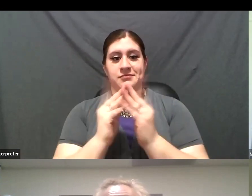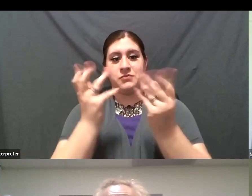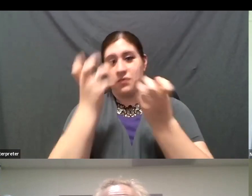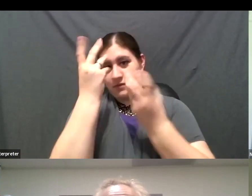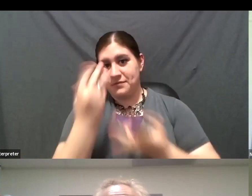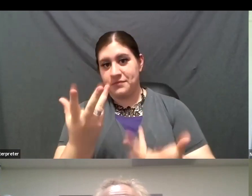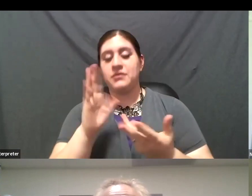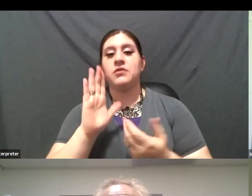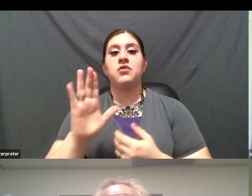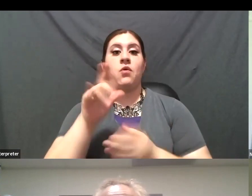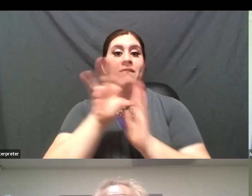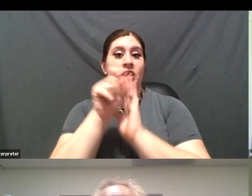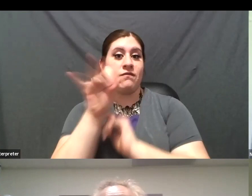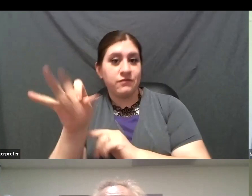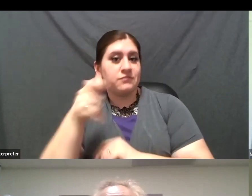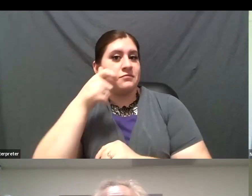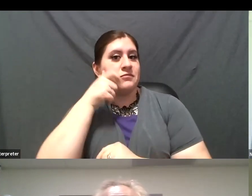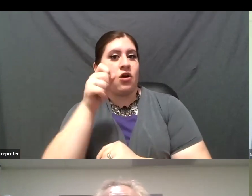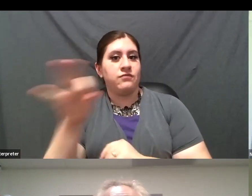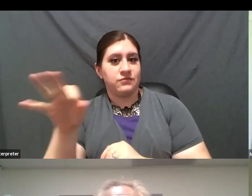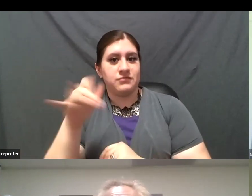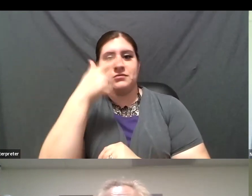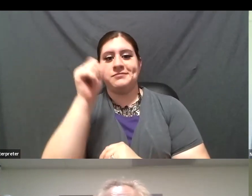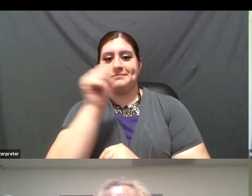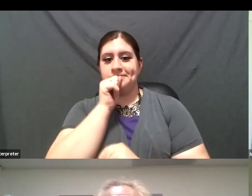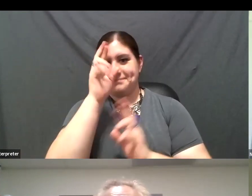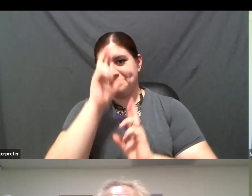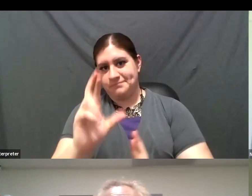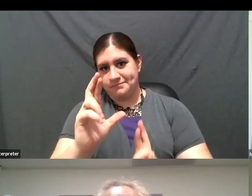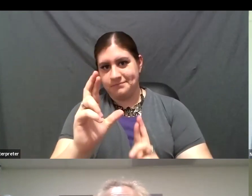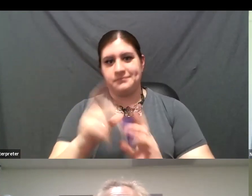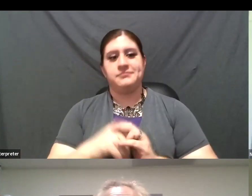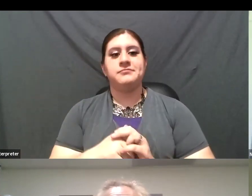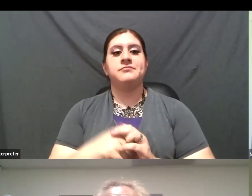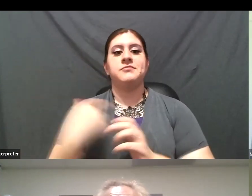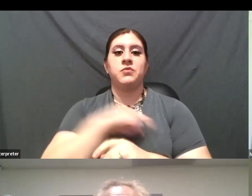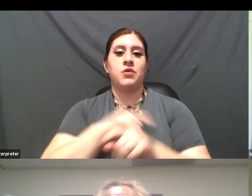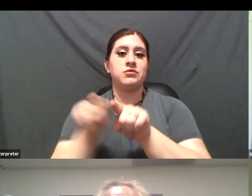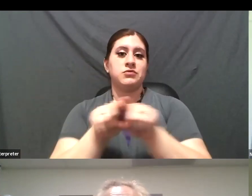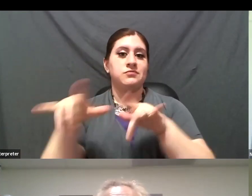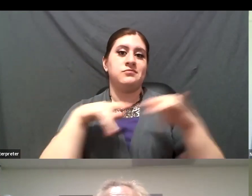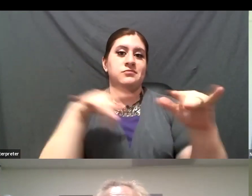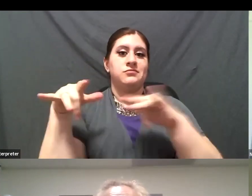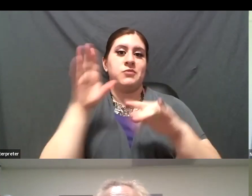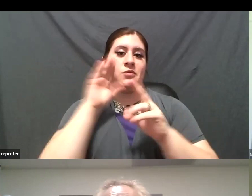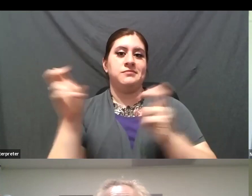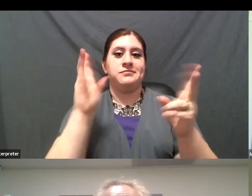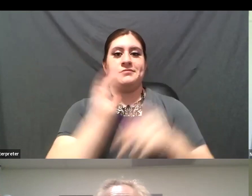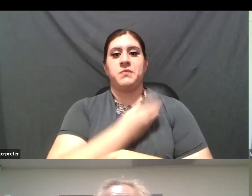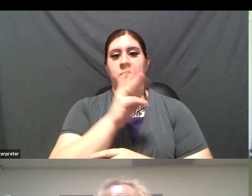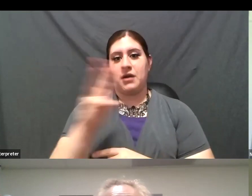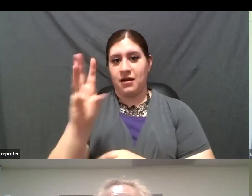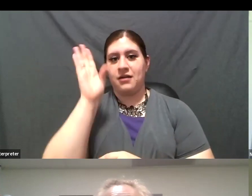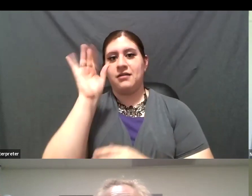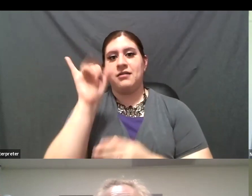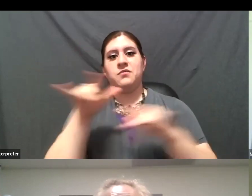know that your videos are turned off and your mics are muted to ensure your privacy. We're also recording this session to post on our website, and the